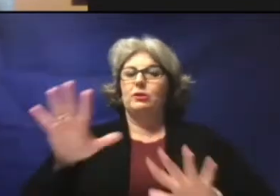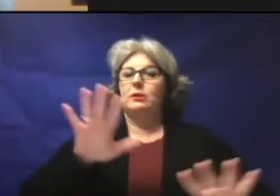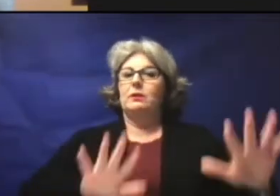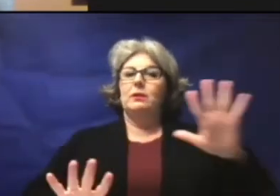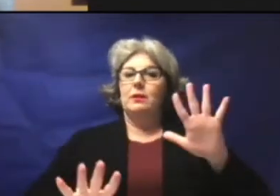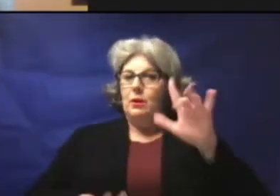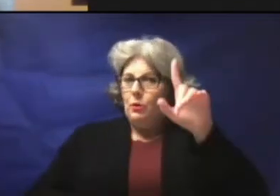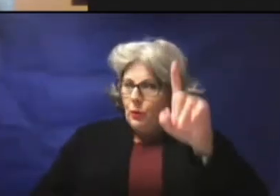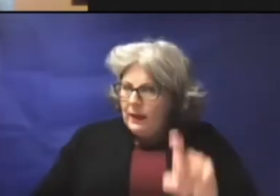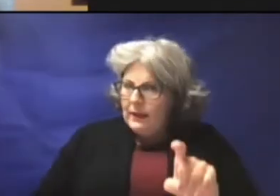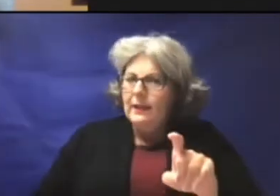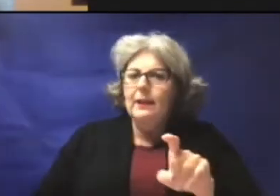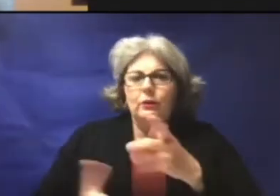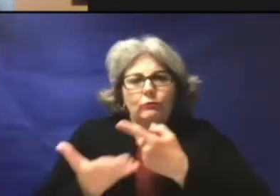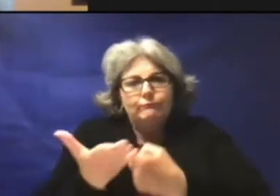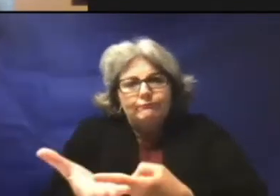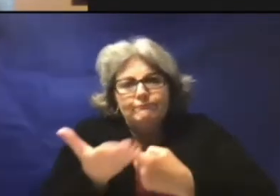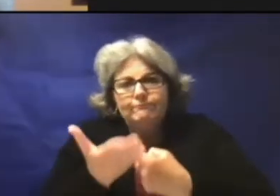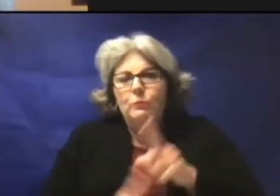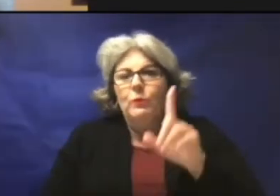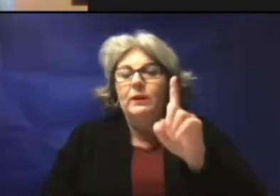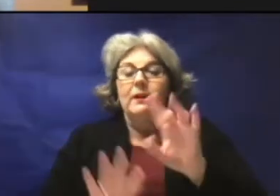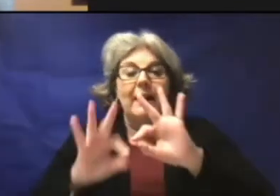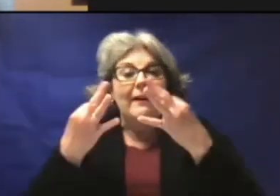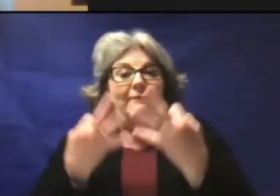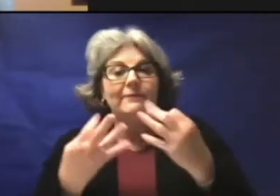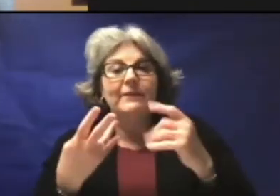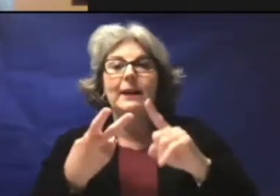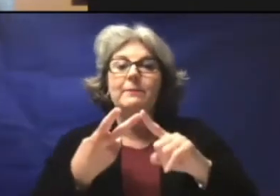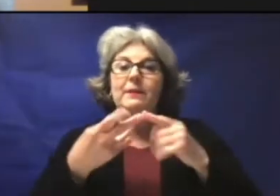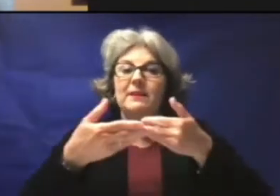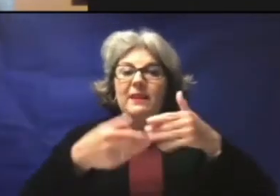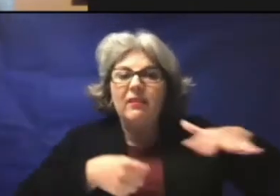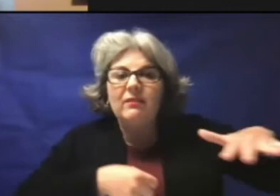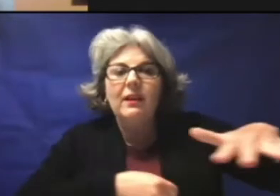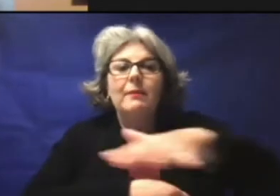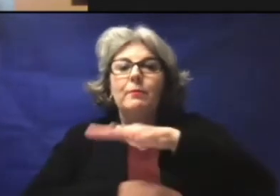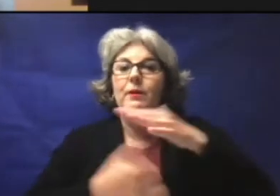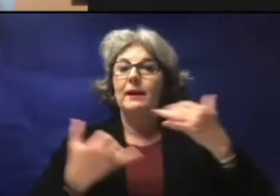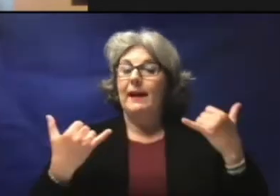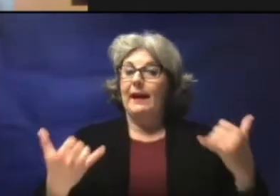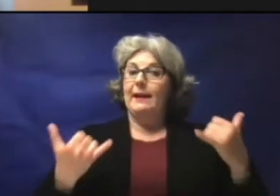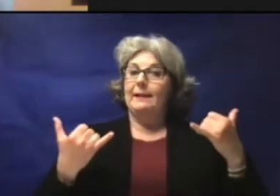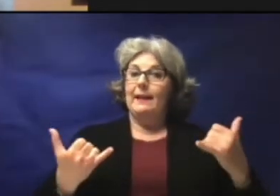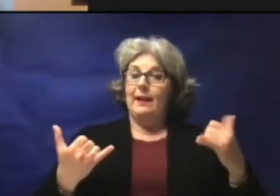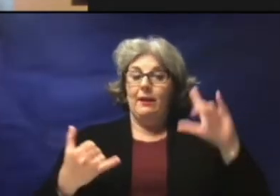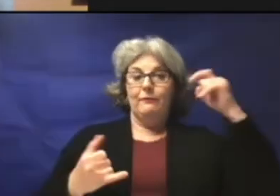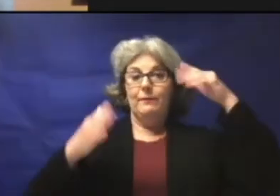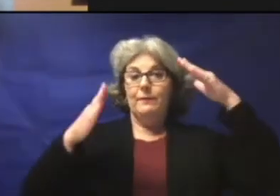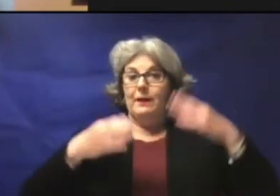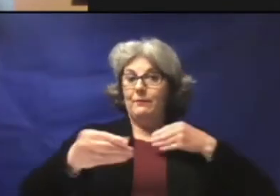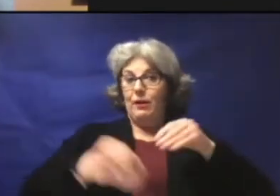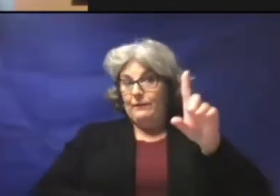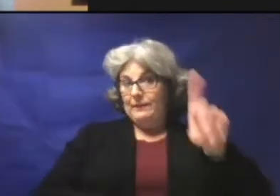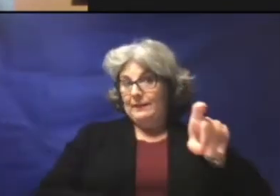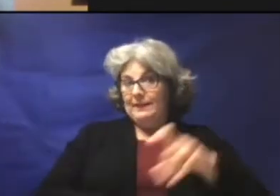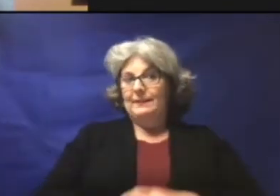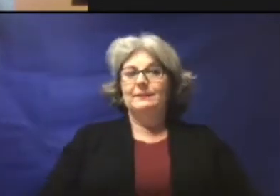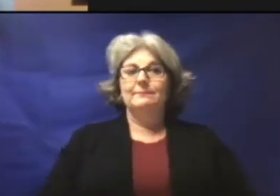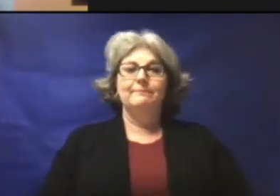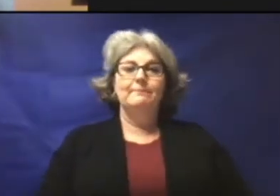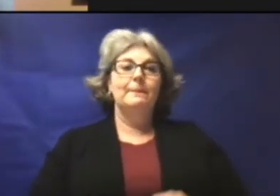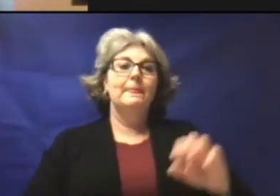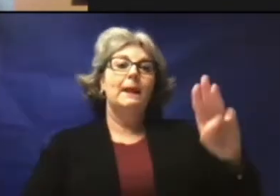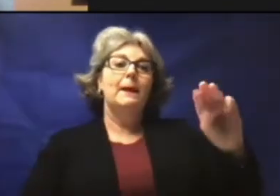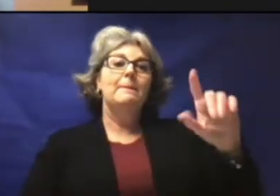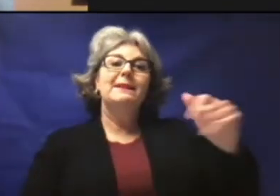We need to have these hard conversations, and they're in our families, they're in our neighborhoods, and now it needs to be from the governor's office. Yes, thank you so